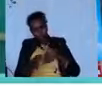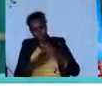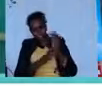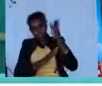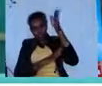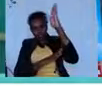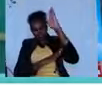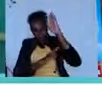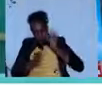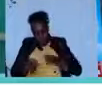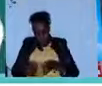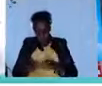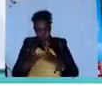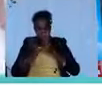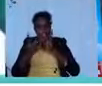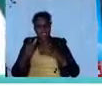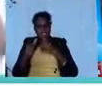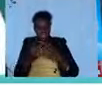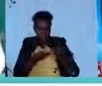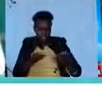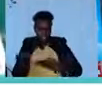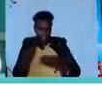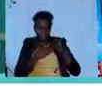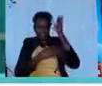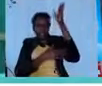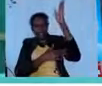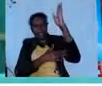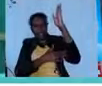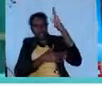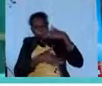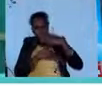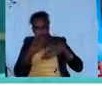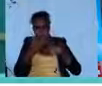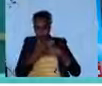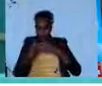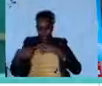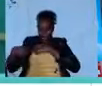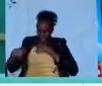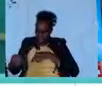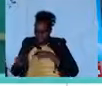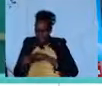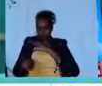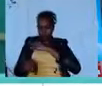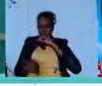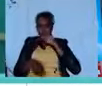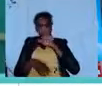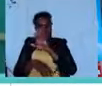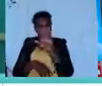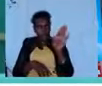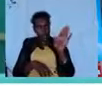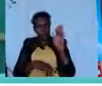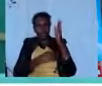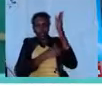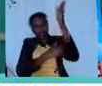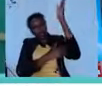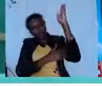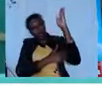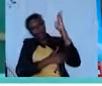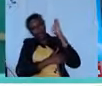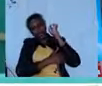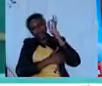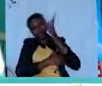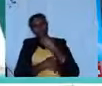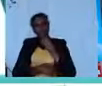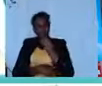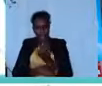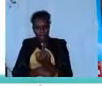his ways, and serving him with all your heart and soul, God will